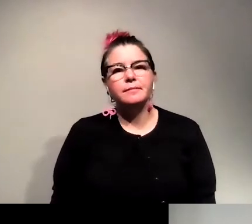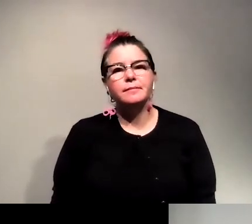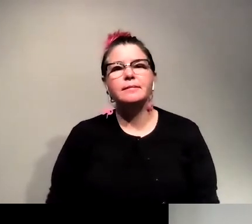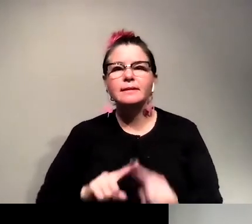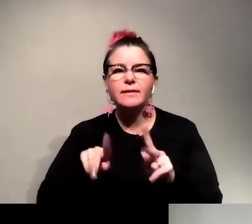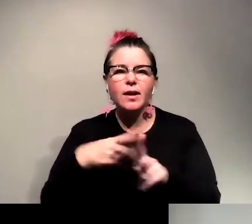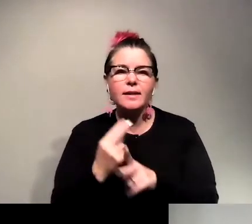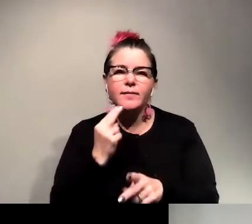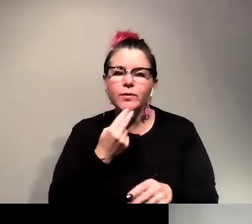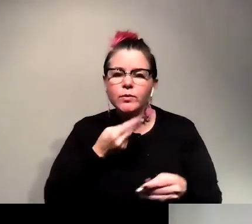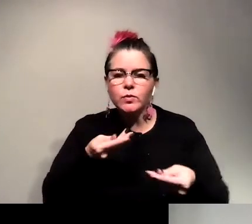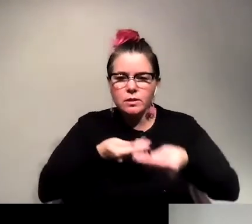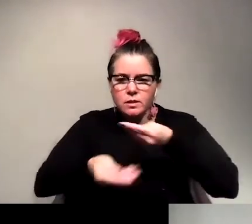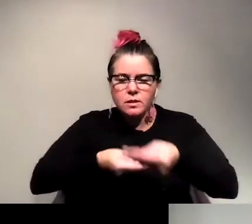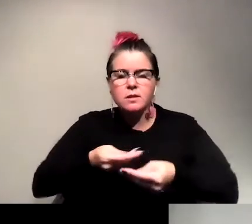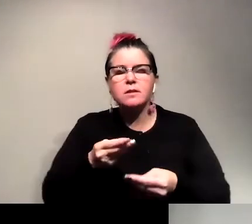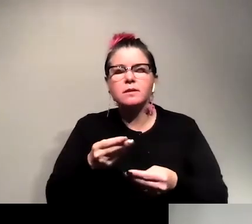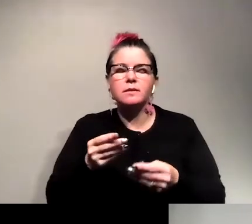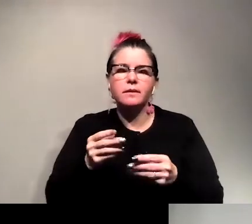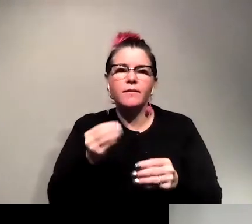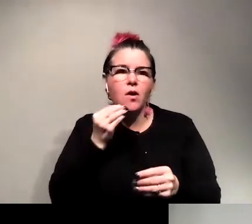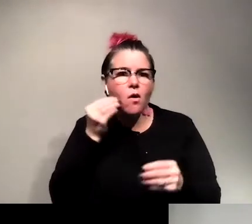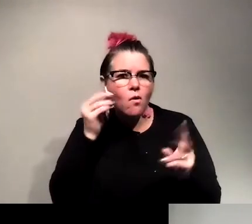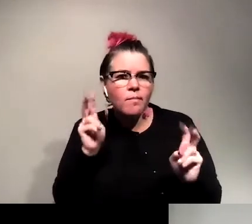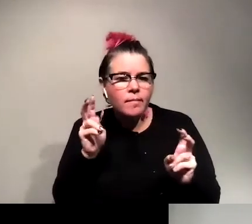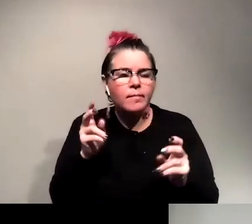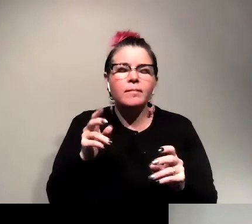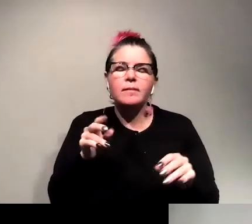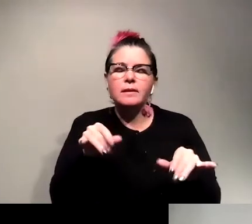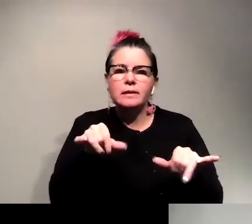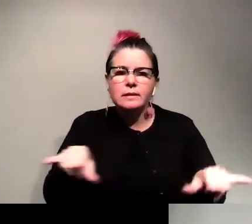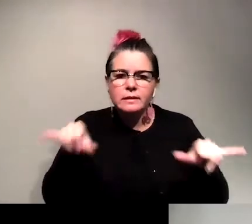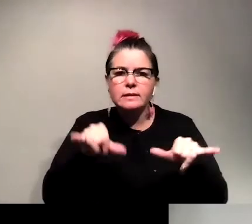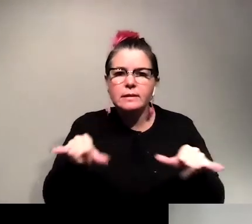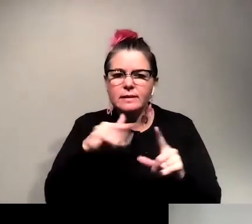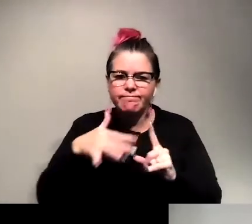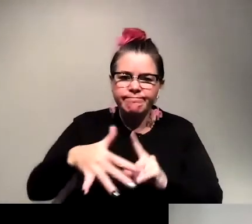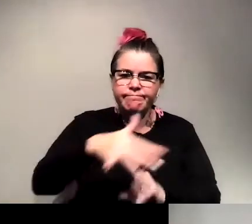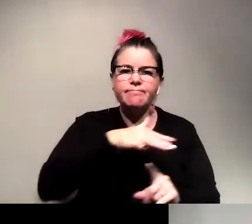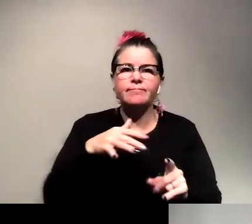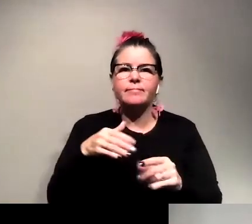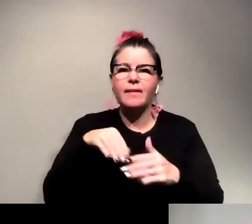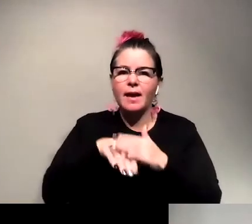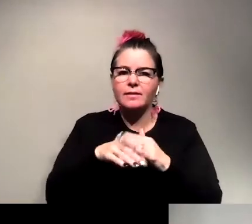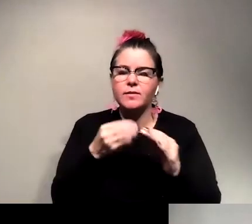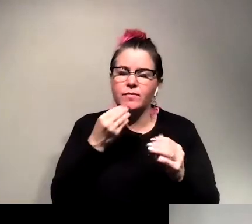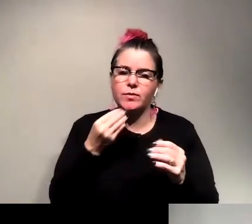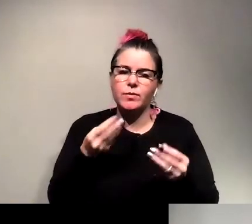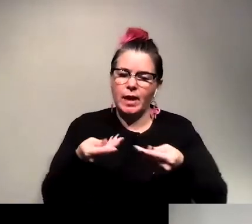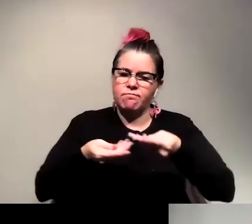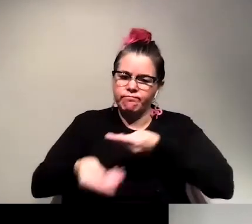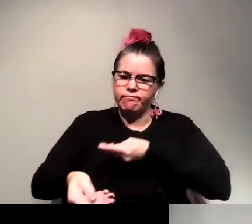of nutrients. It's providing a stable home, a consistent environment where it has access to food, right? Which is really